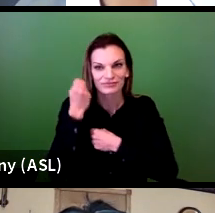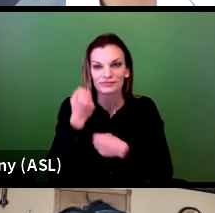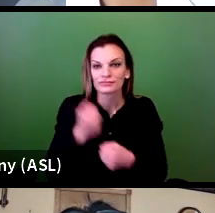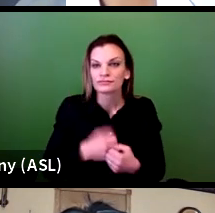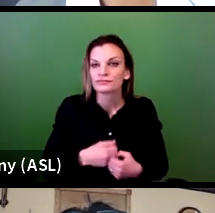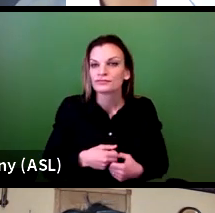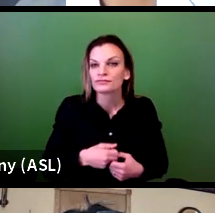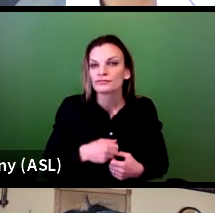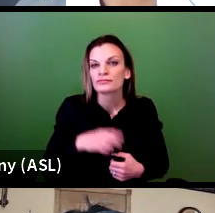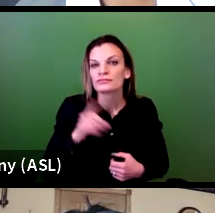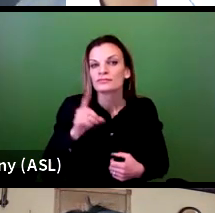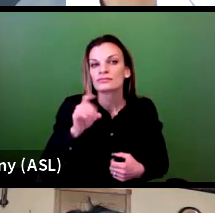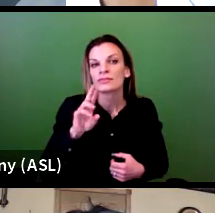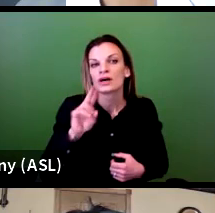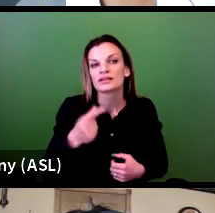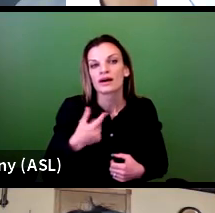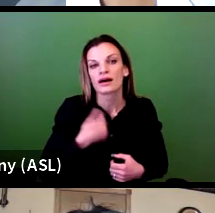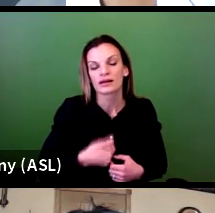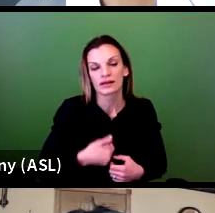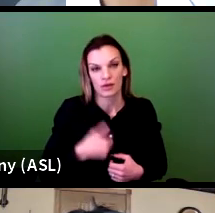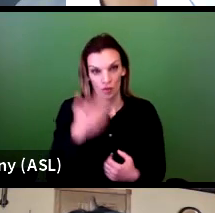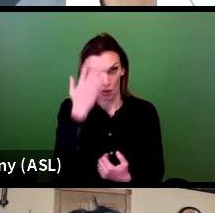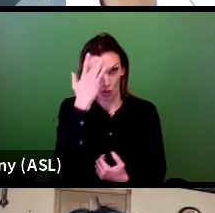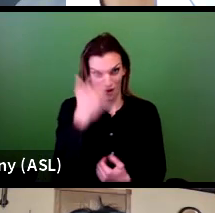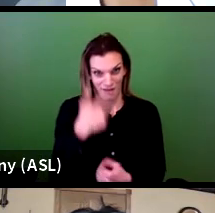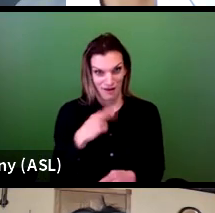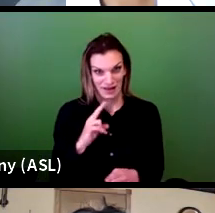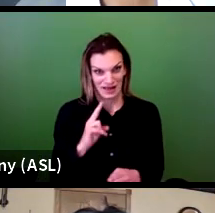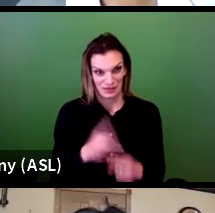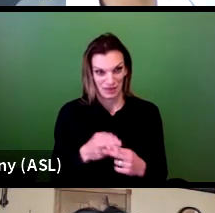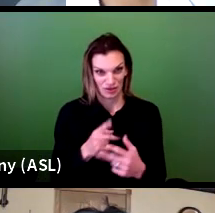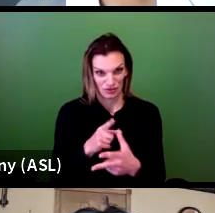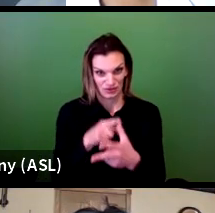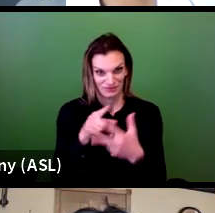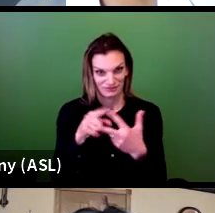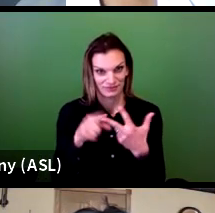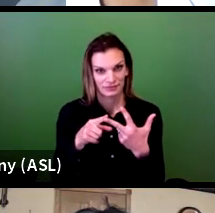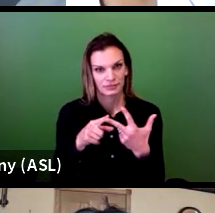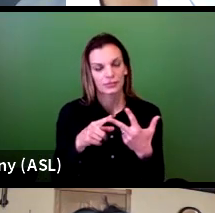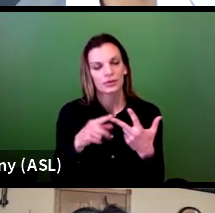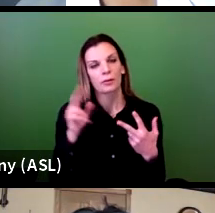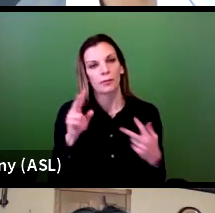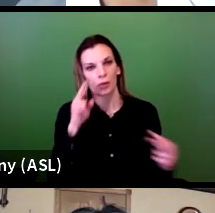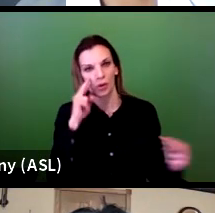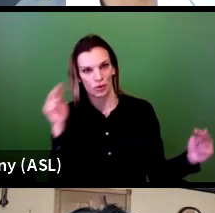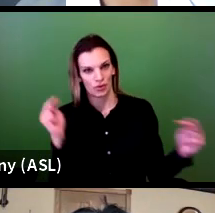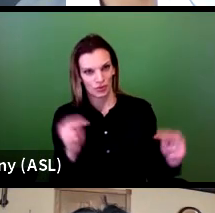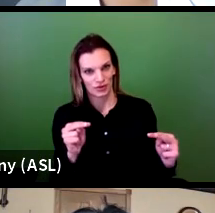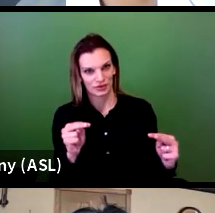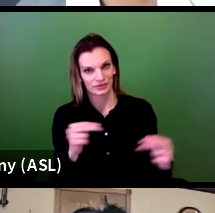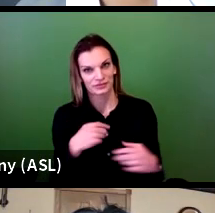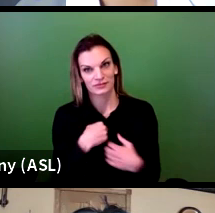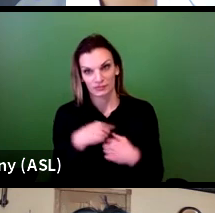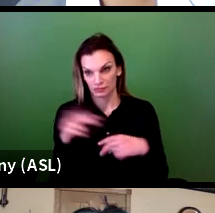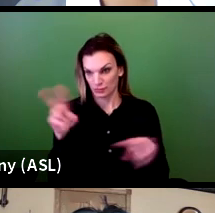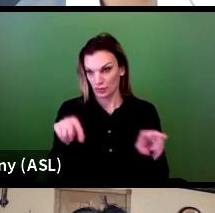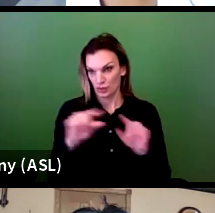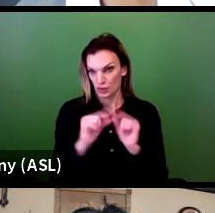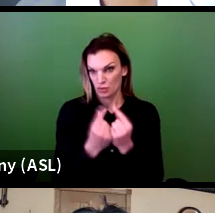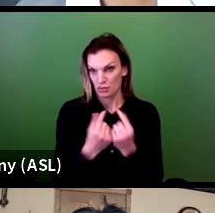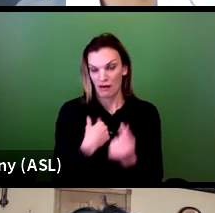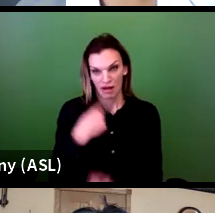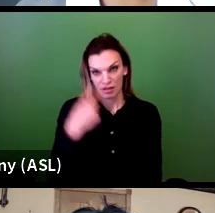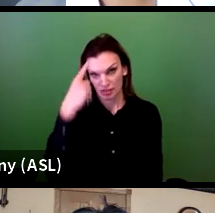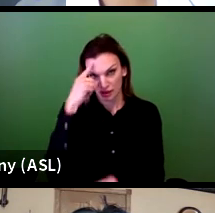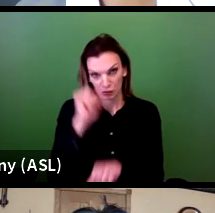the reason I mentioned the Republican, Democrat, and Independent was perception. I mean, I take a look at this group and I think we work together